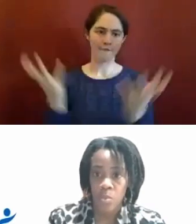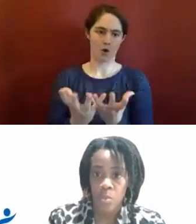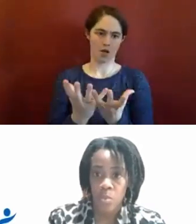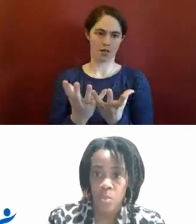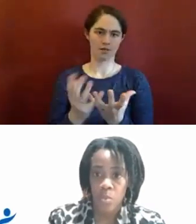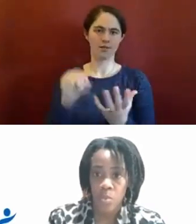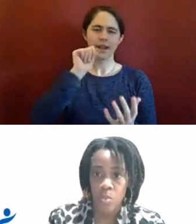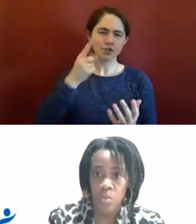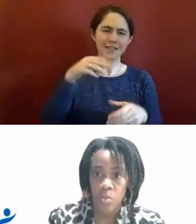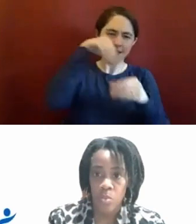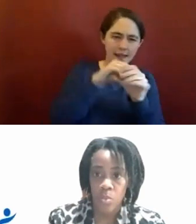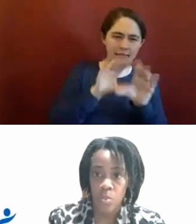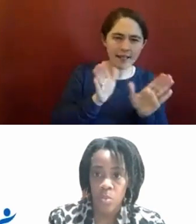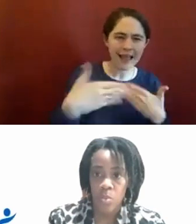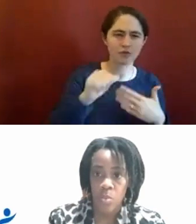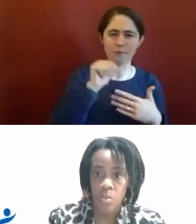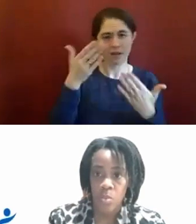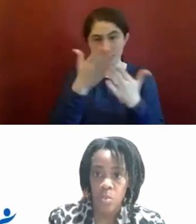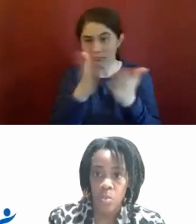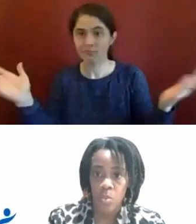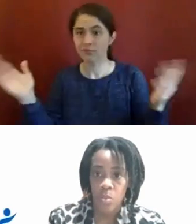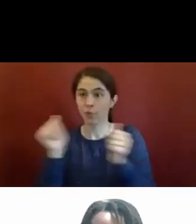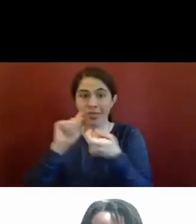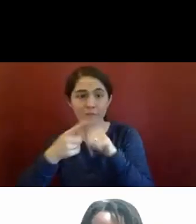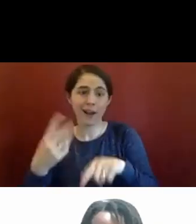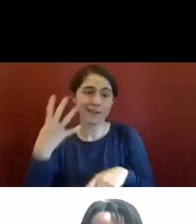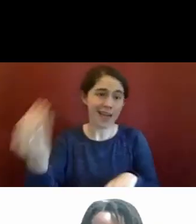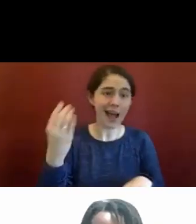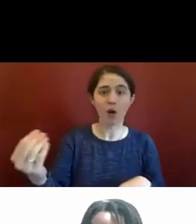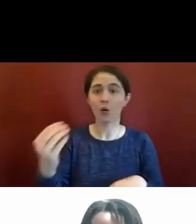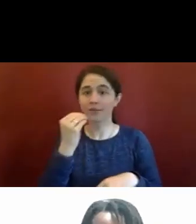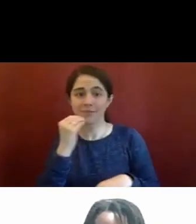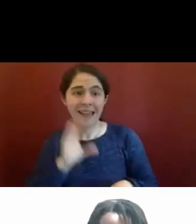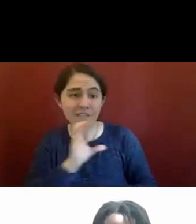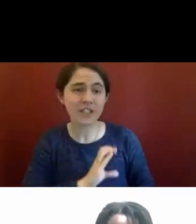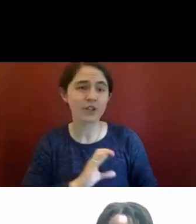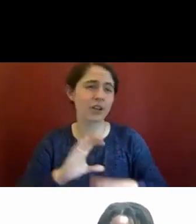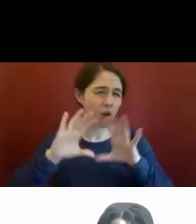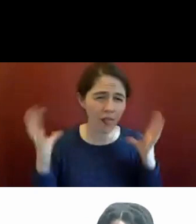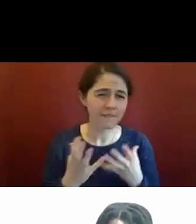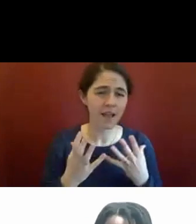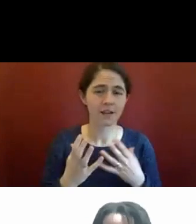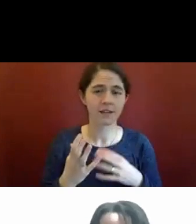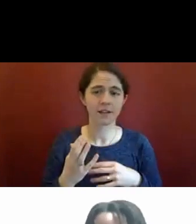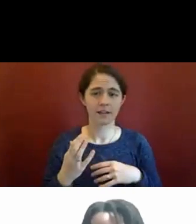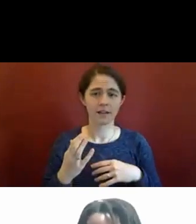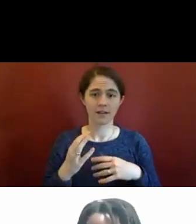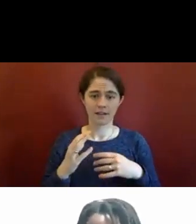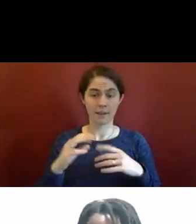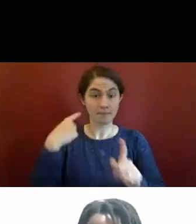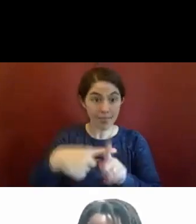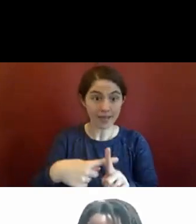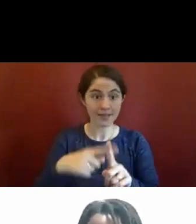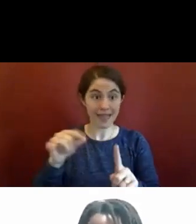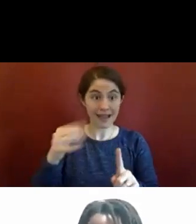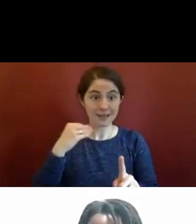that made sense. And then also piggybacking off of that question, how you think it was to, for your families, and what do you